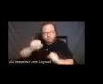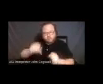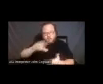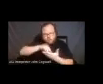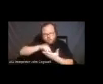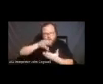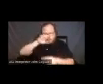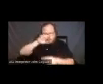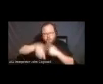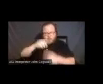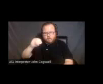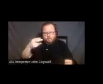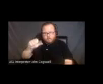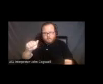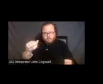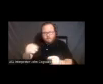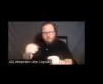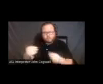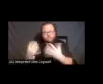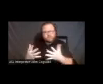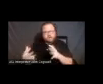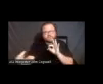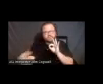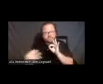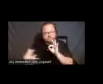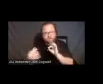MHSA and provide feedback.